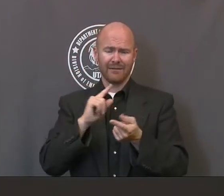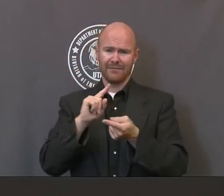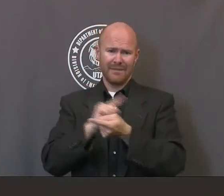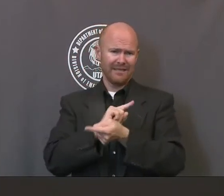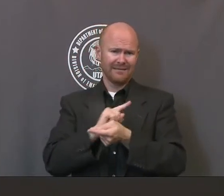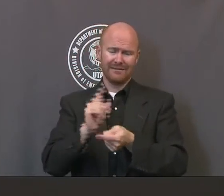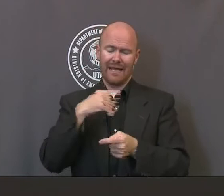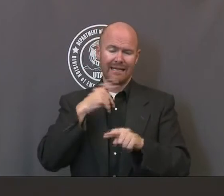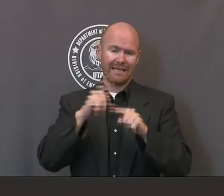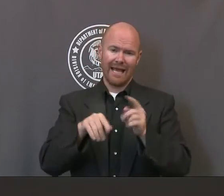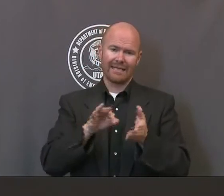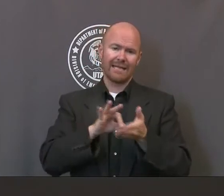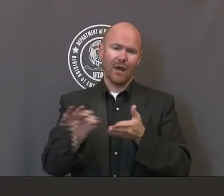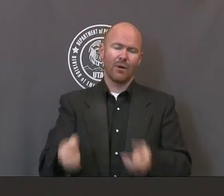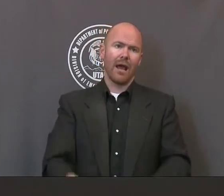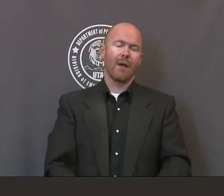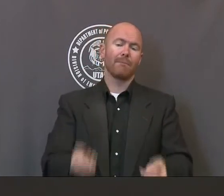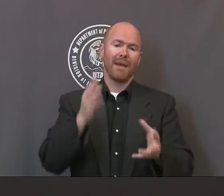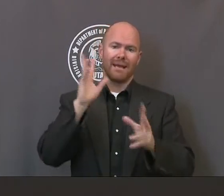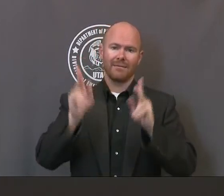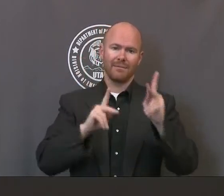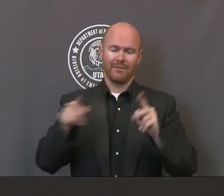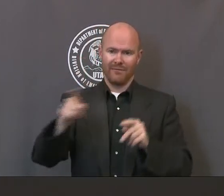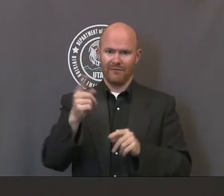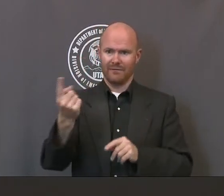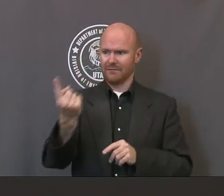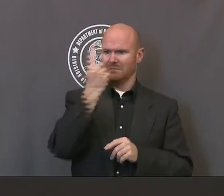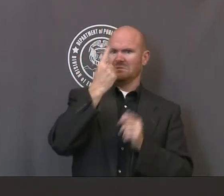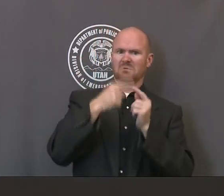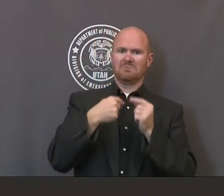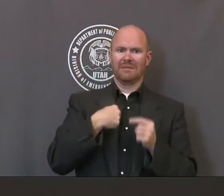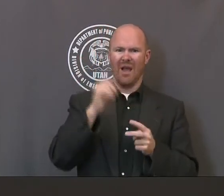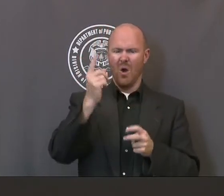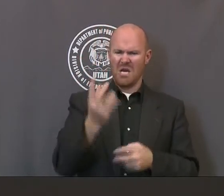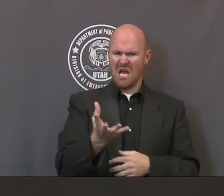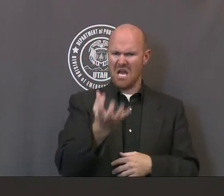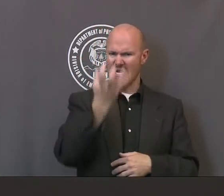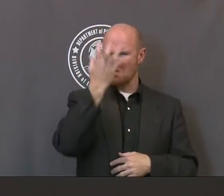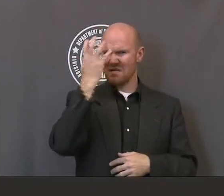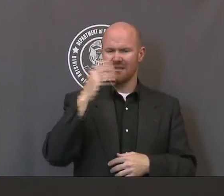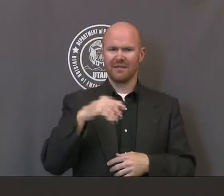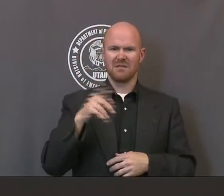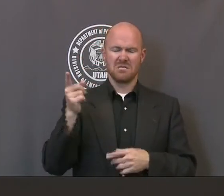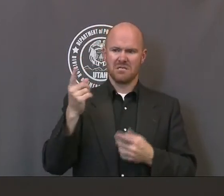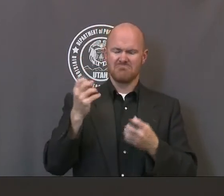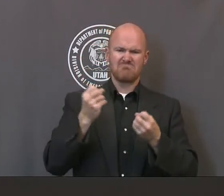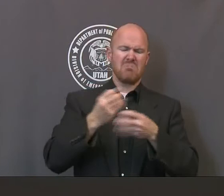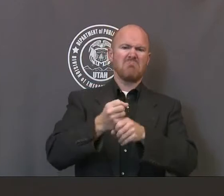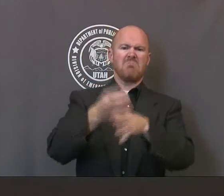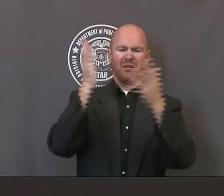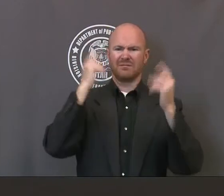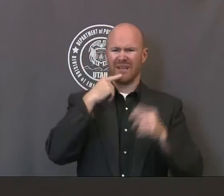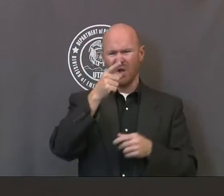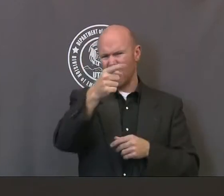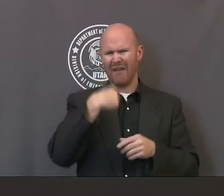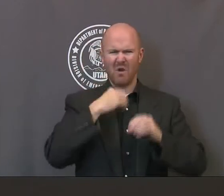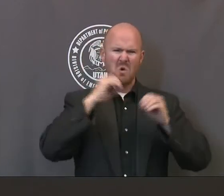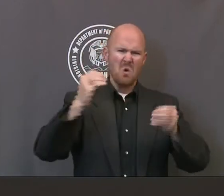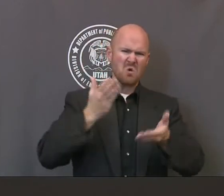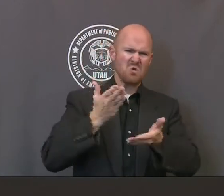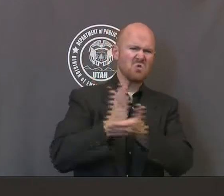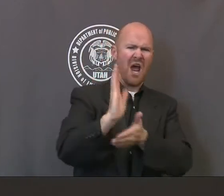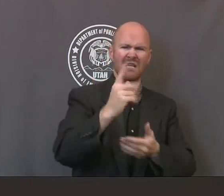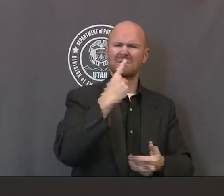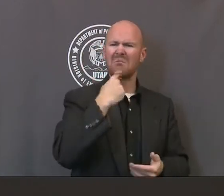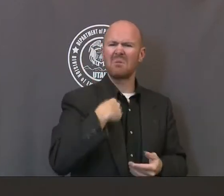even count the number of people that have come to me with anger or venom in their veins saying that we have no right to force